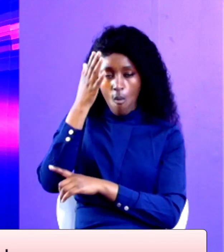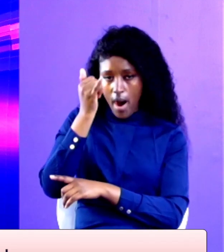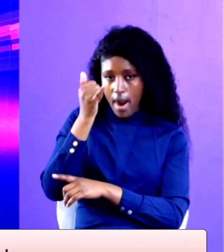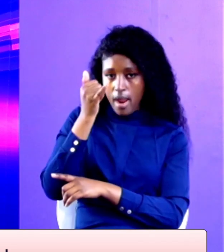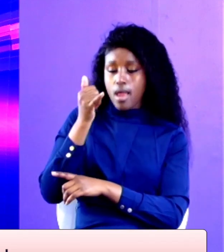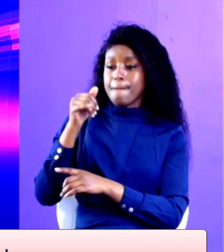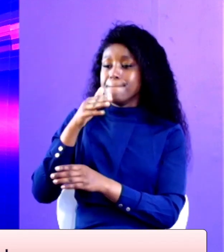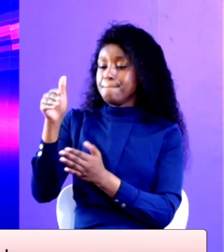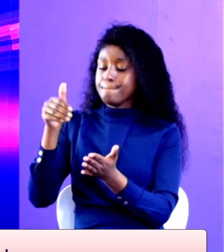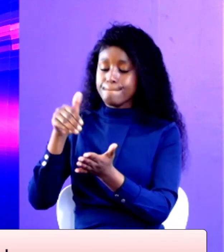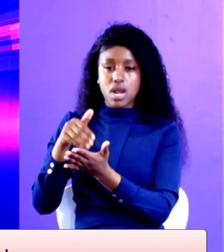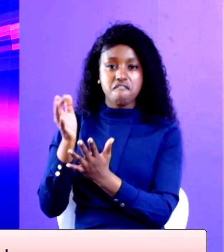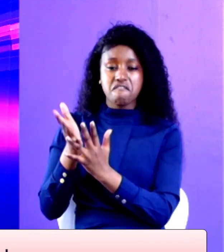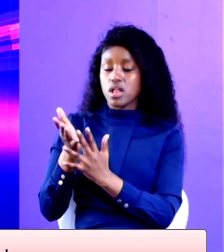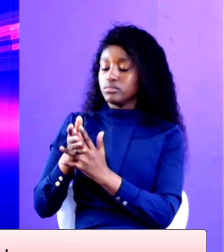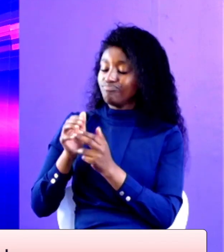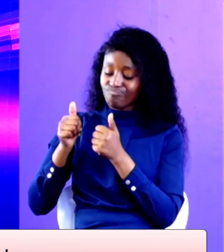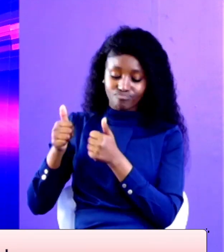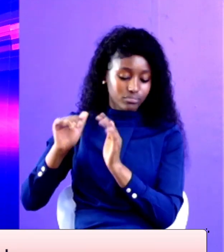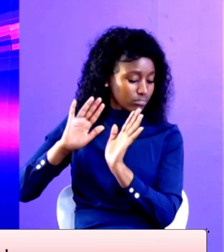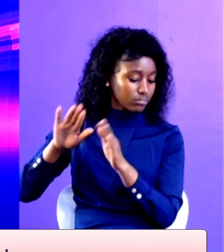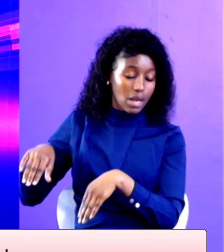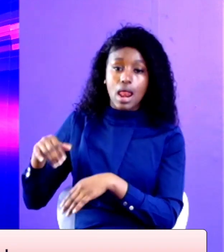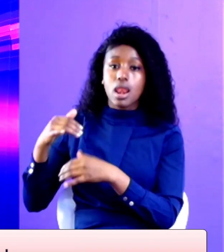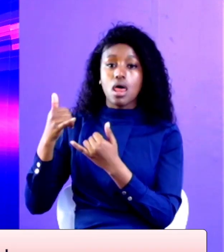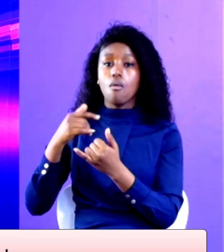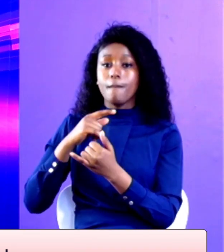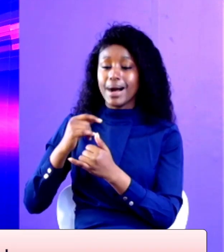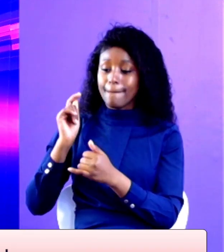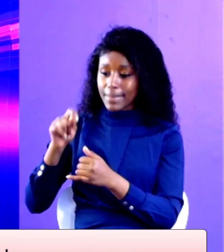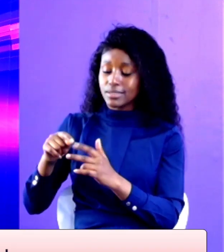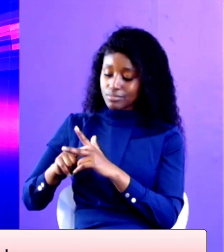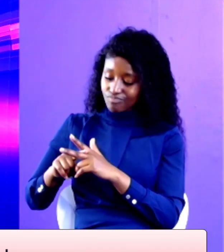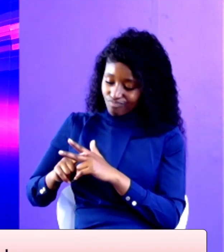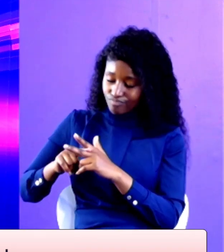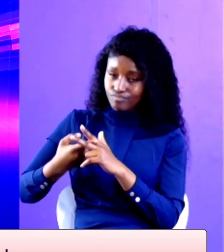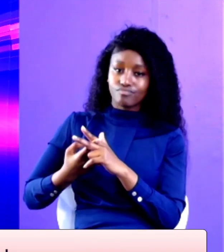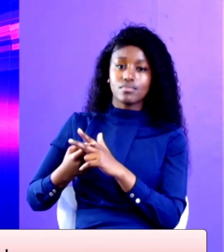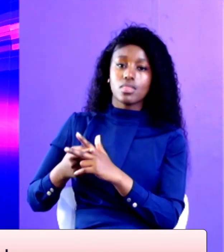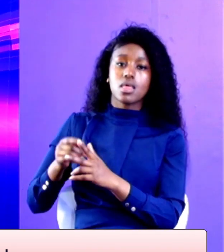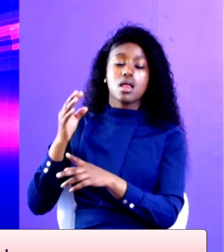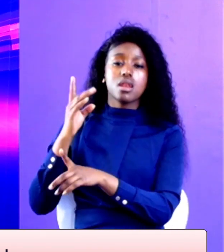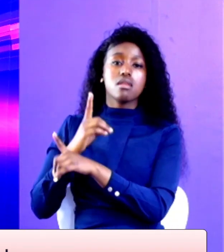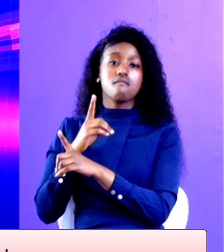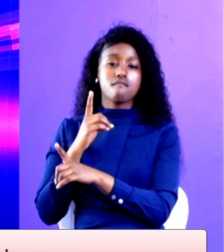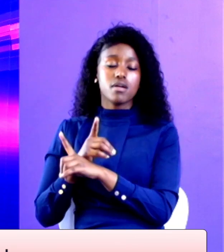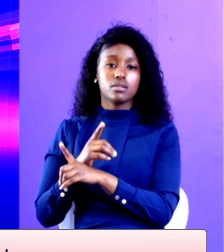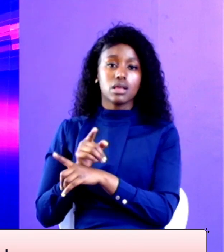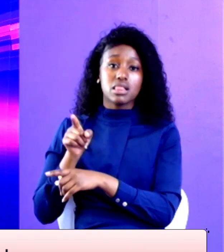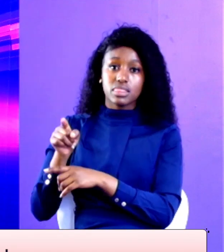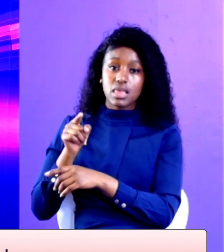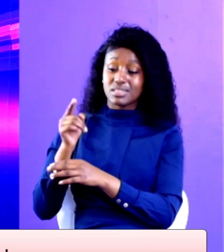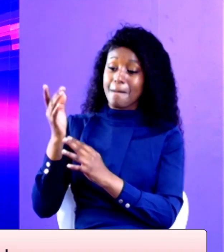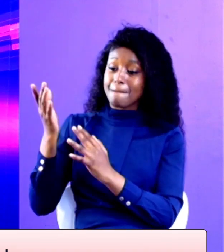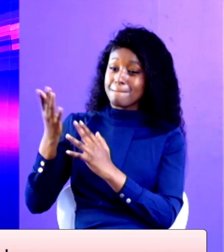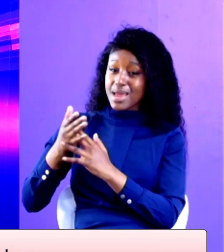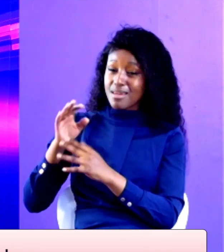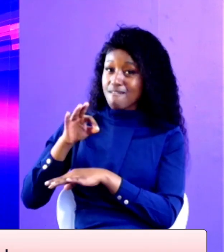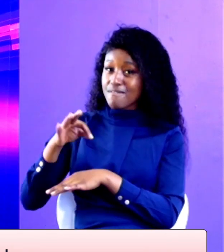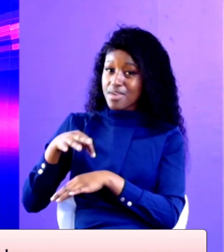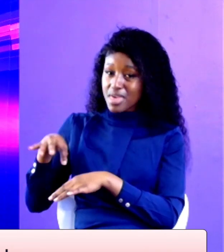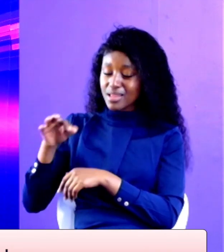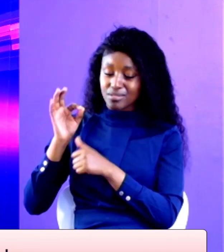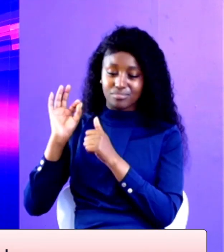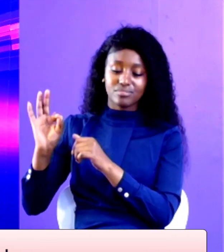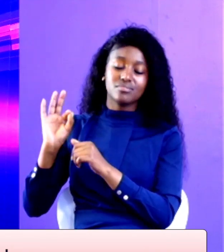Tuachane na midfield, because the midfield, I think it's good. It's good.